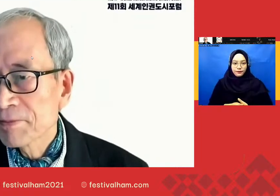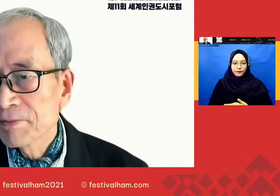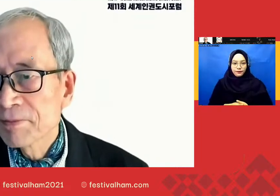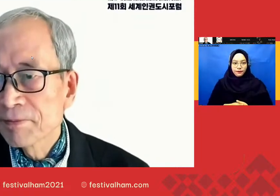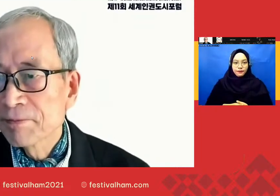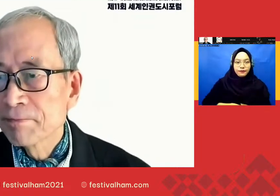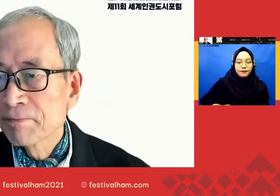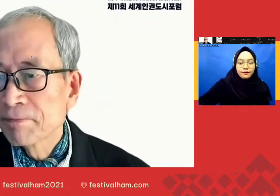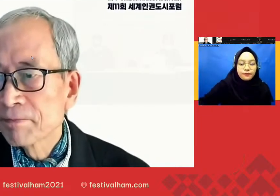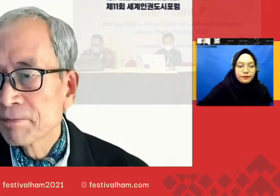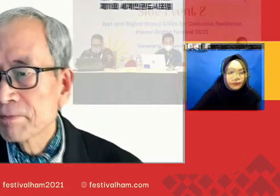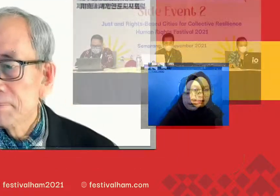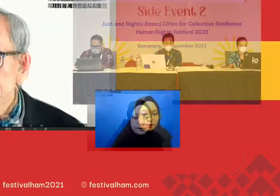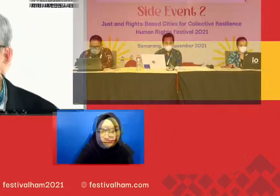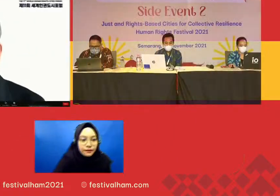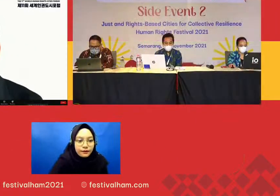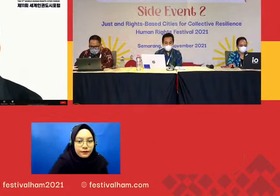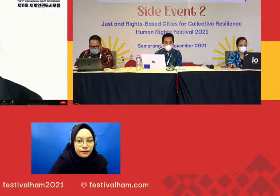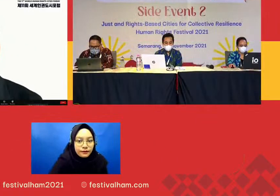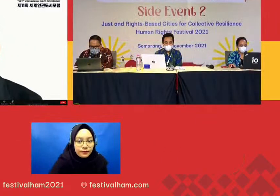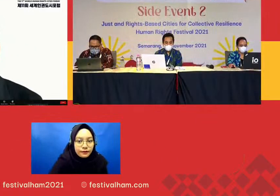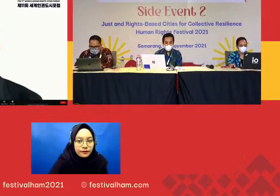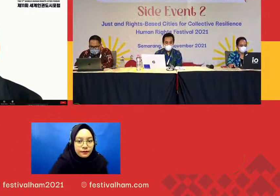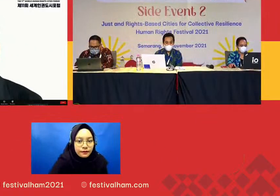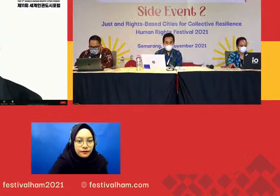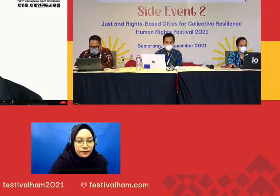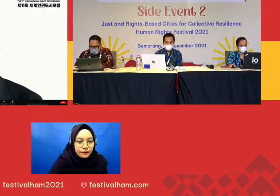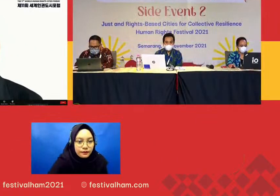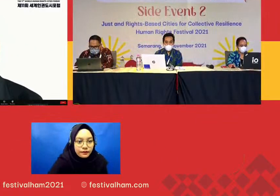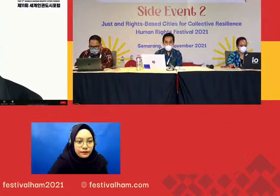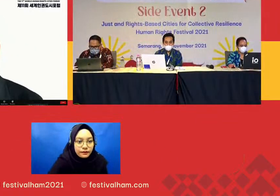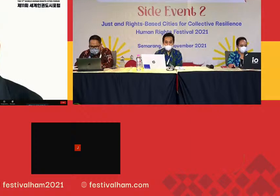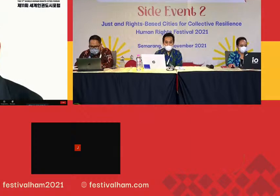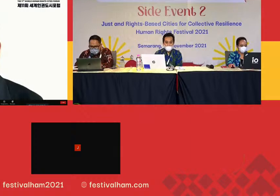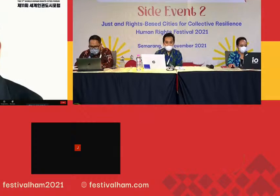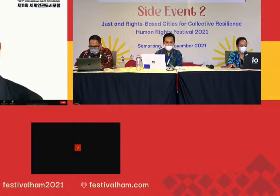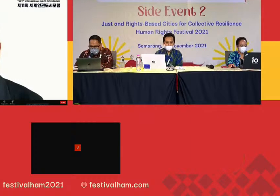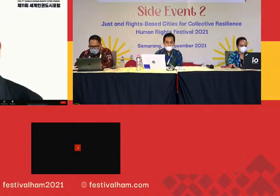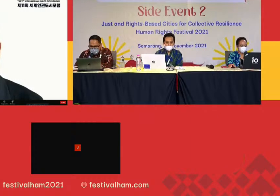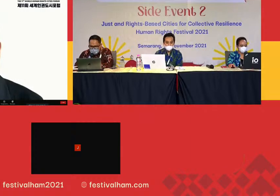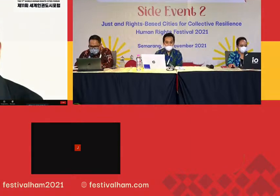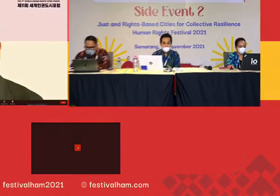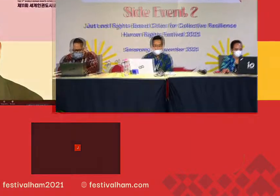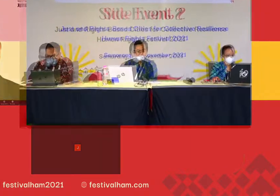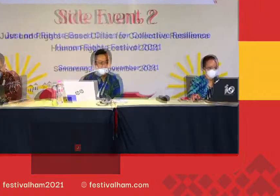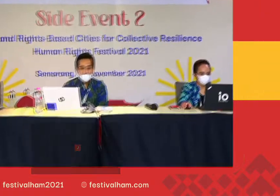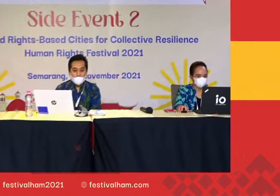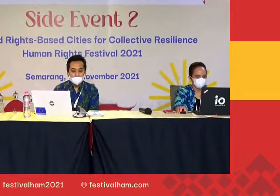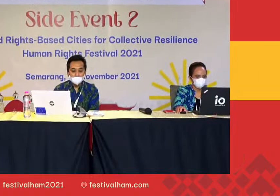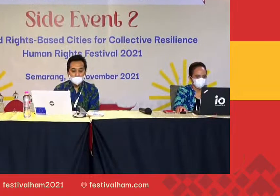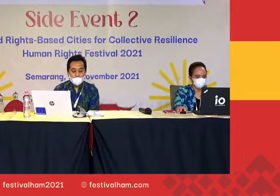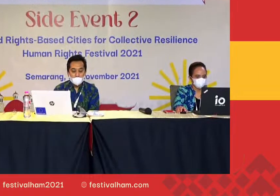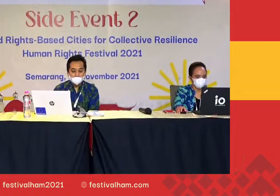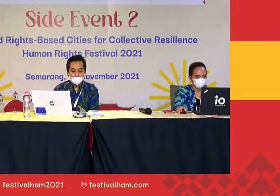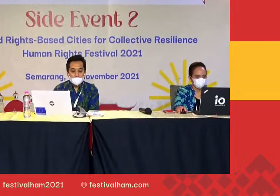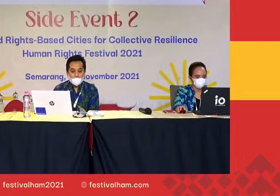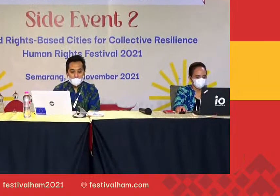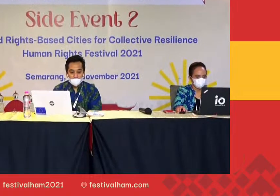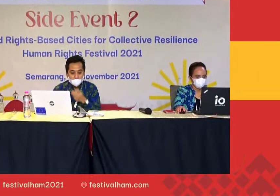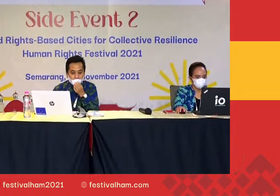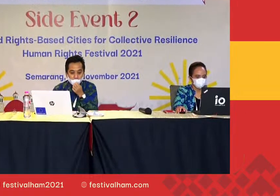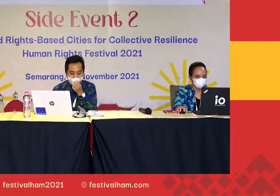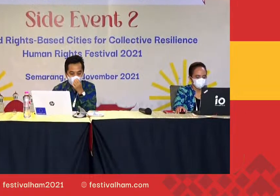Thank you, Professor Sin. I think another questions about how local university participate in human